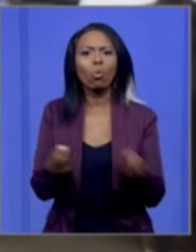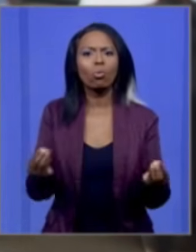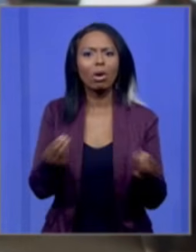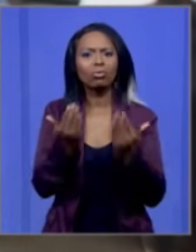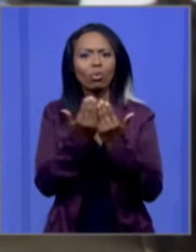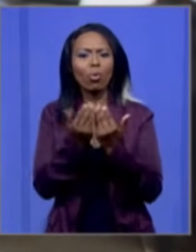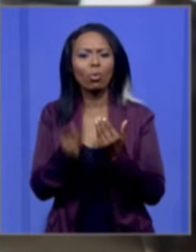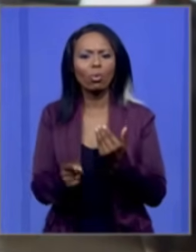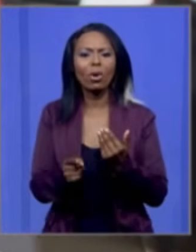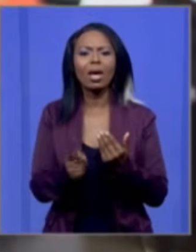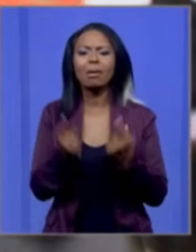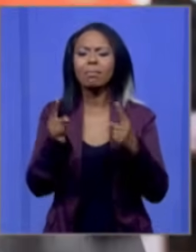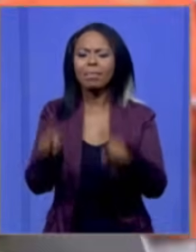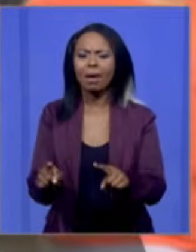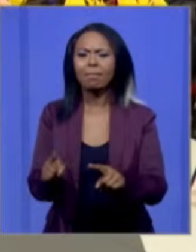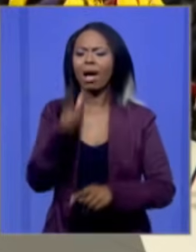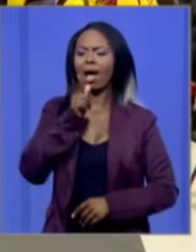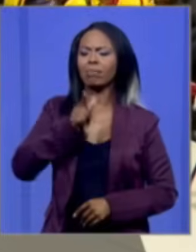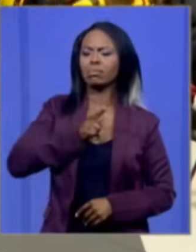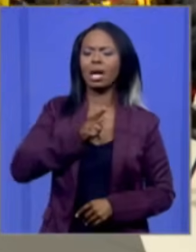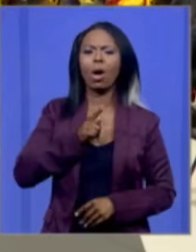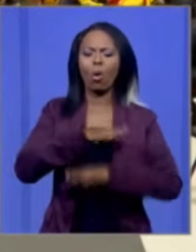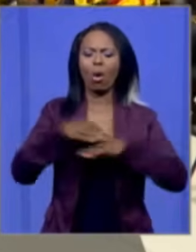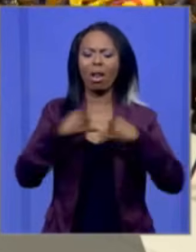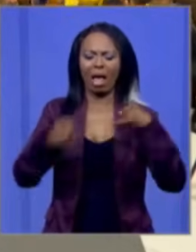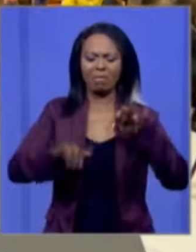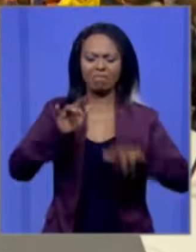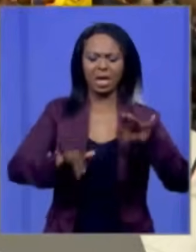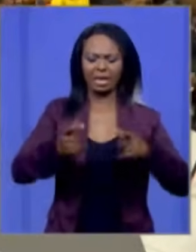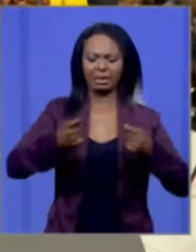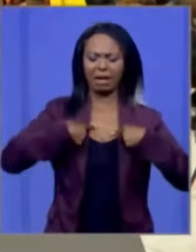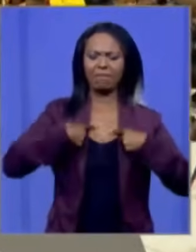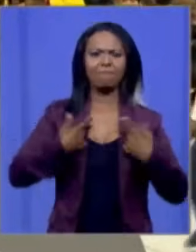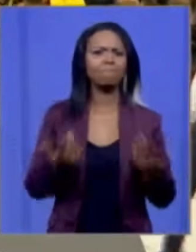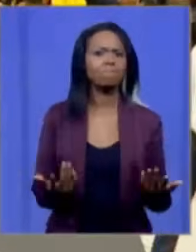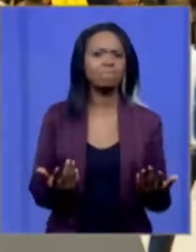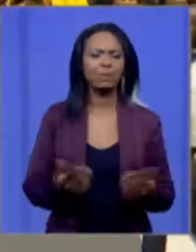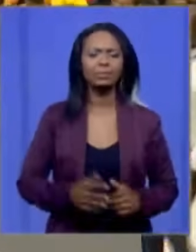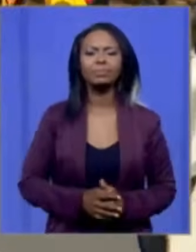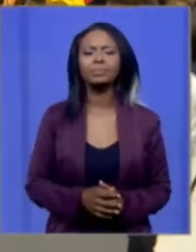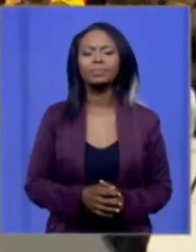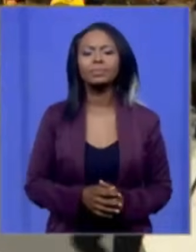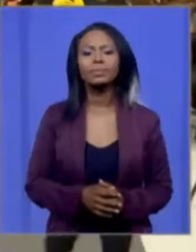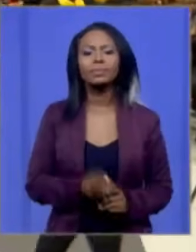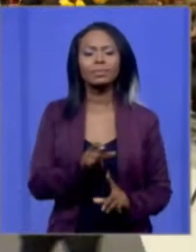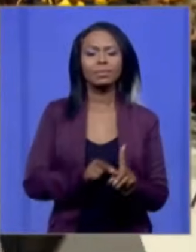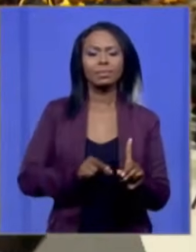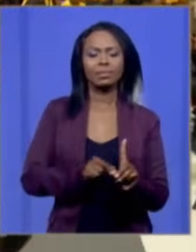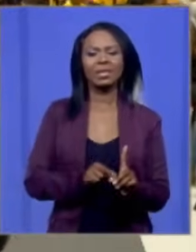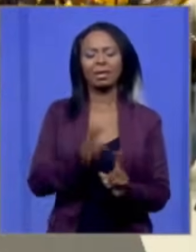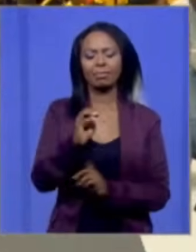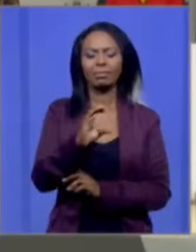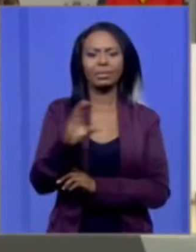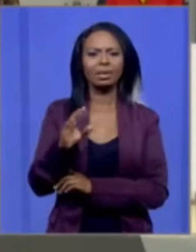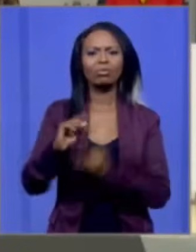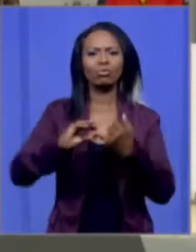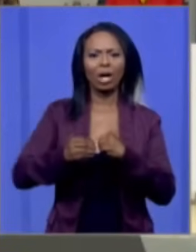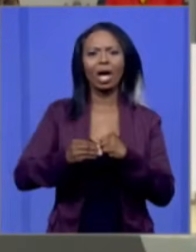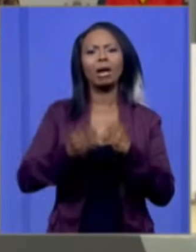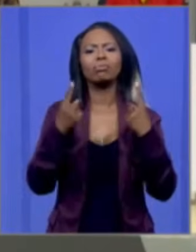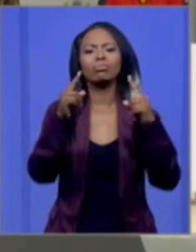tla re botsa ka yona online eo. Molekgotlapetiši wa thuto Matome Tšilwane o hlole a le ka go rarolla mathata a dikgoba ka